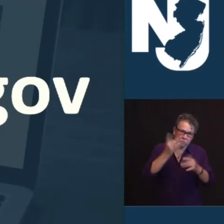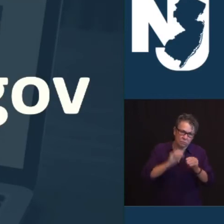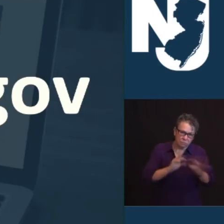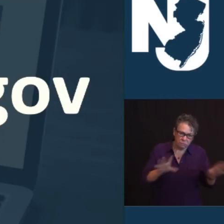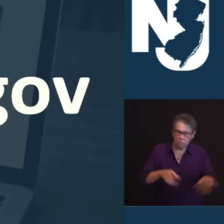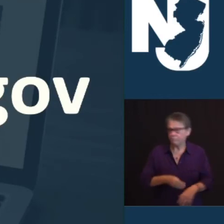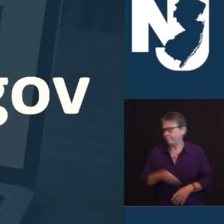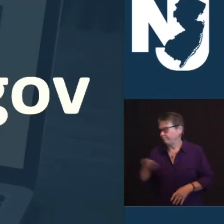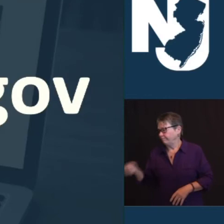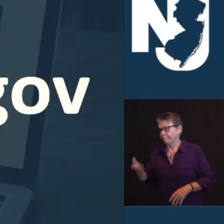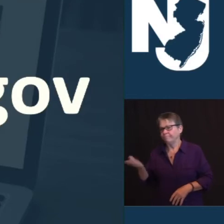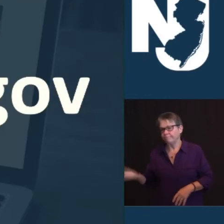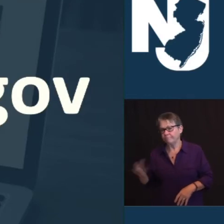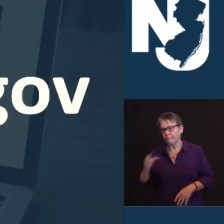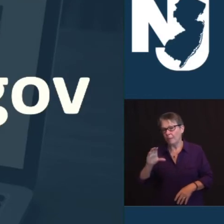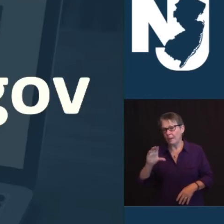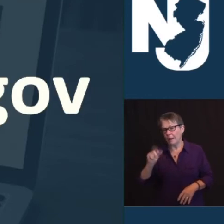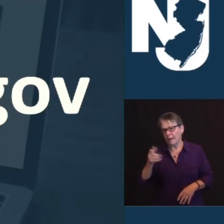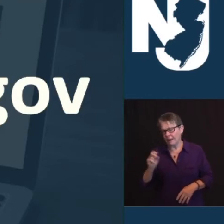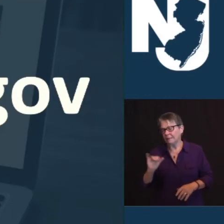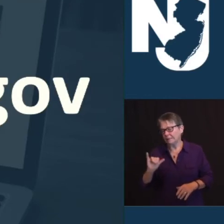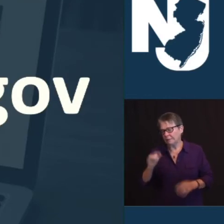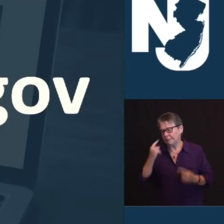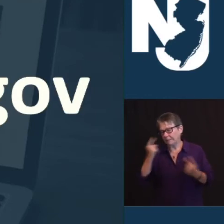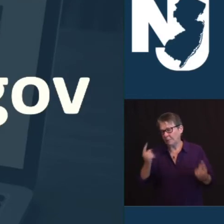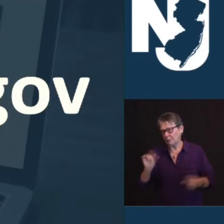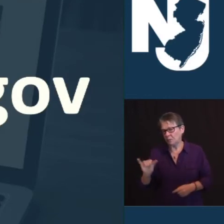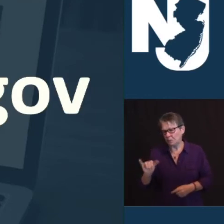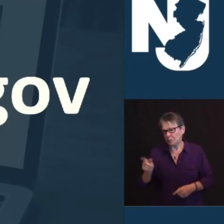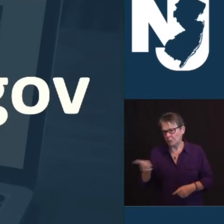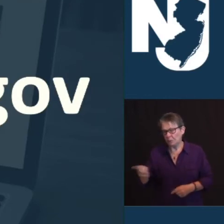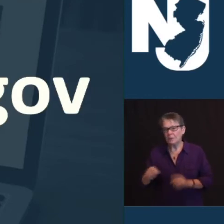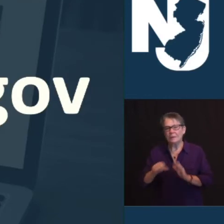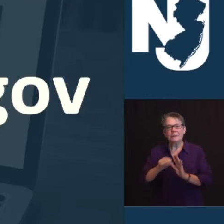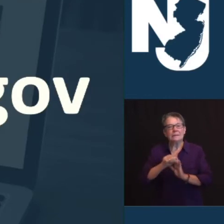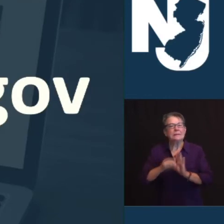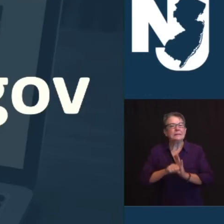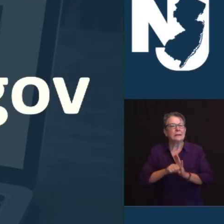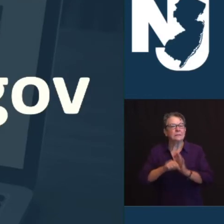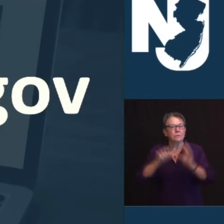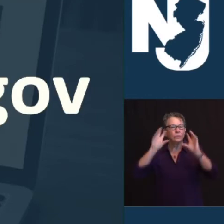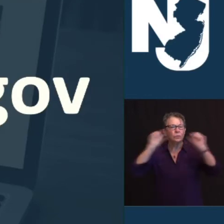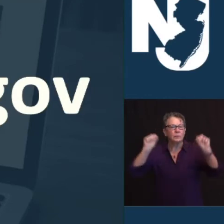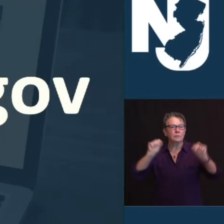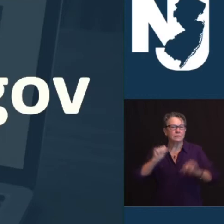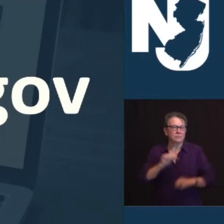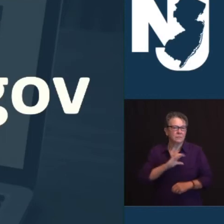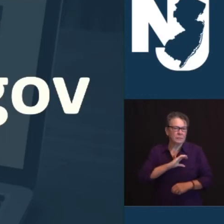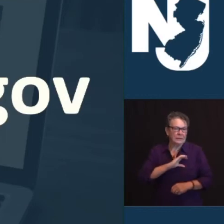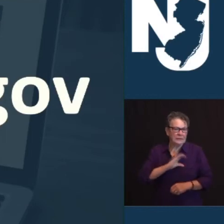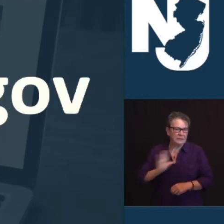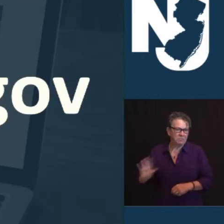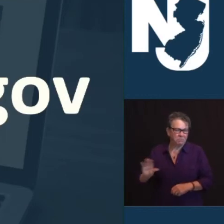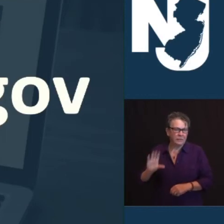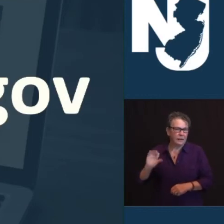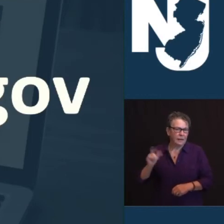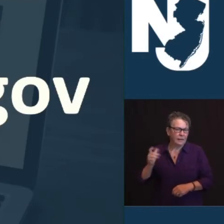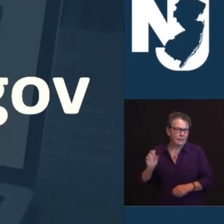Police, Colonel Pat Callahan. Pat. Director of the Office of Homeland Security and Preparedness, Jared Maples, is with us. Chief Counsel, Paramel